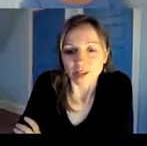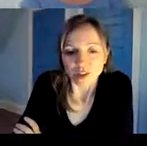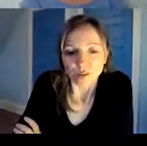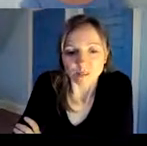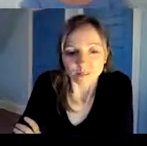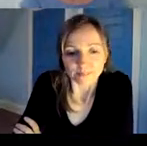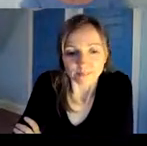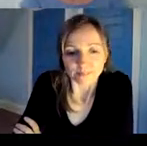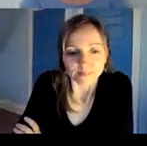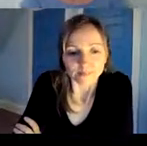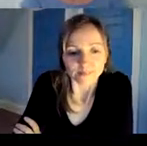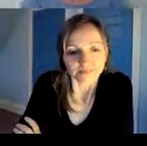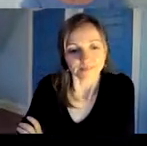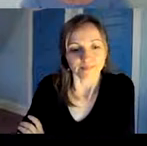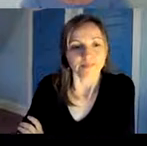and Japanese knotweed.